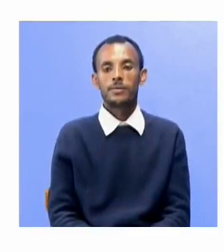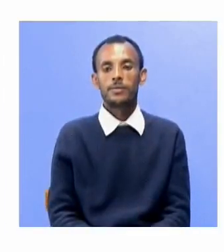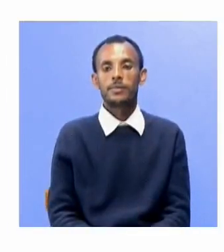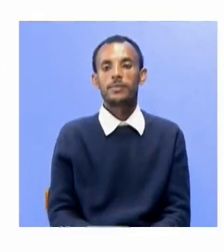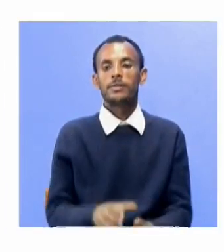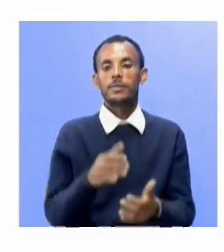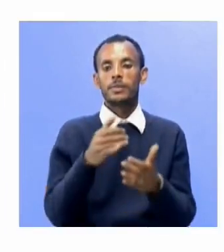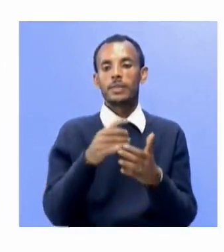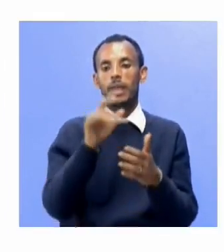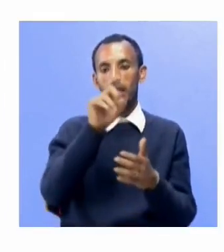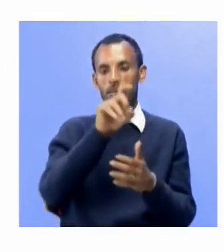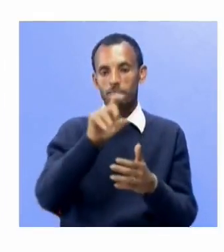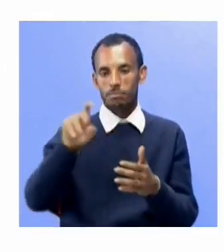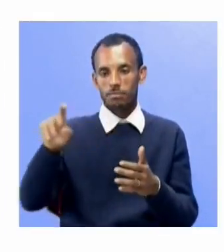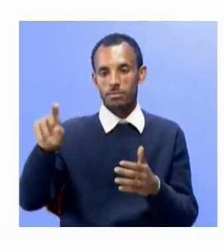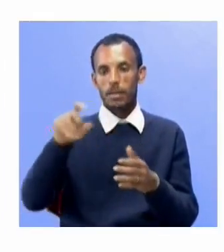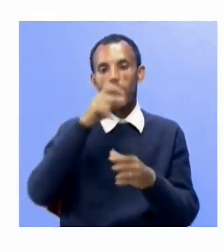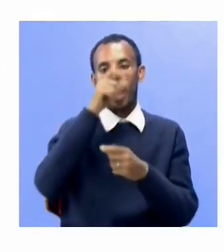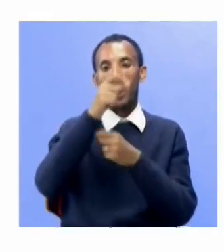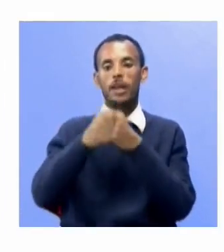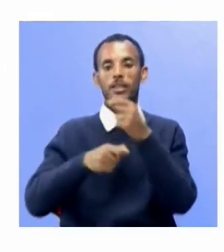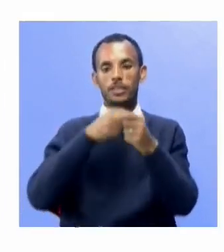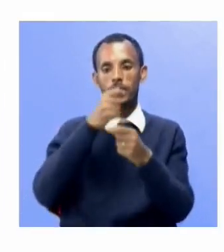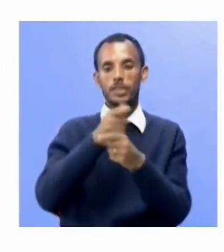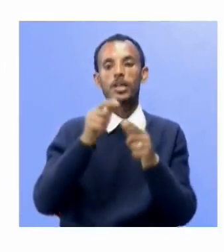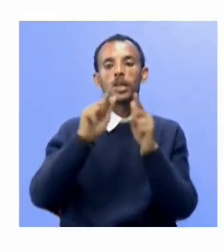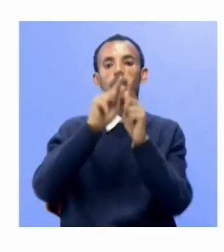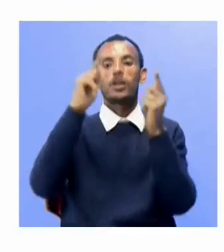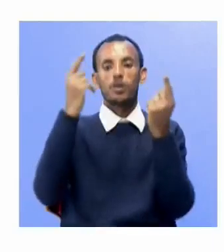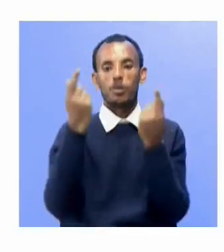This age group is on this age group,